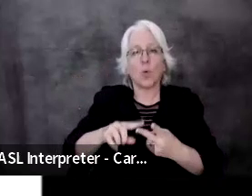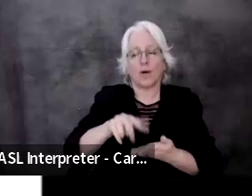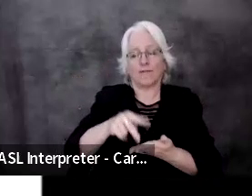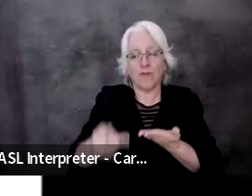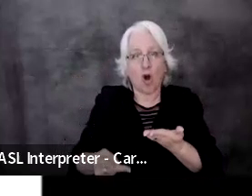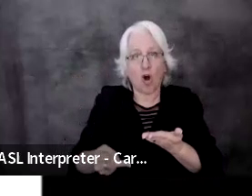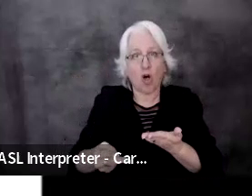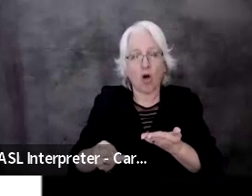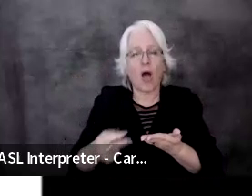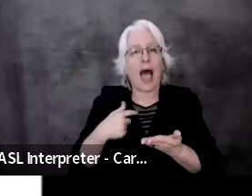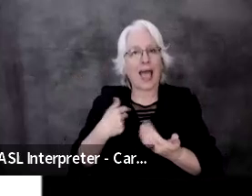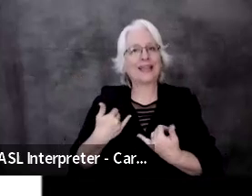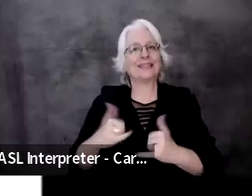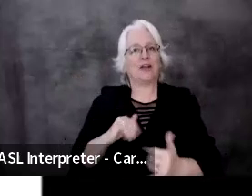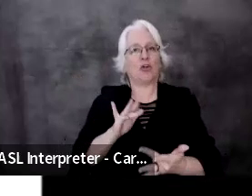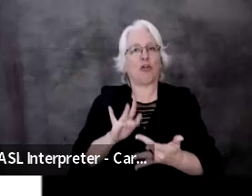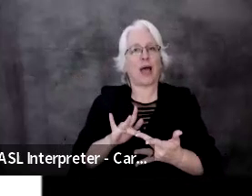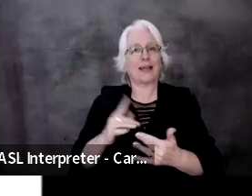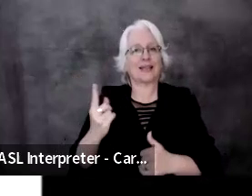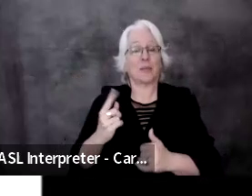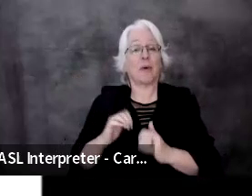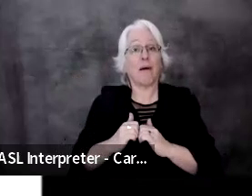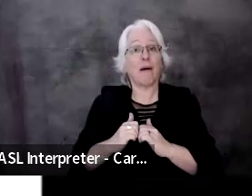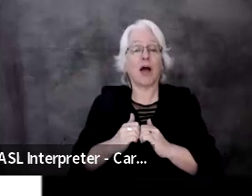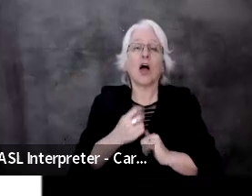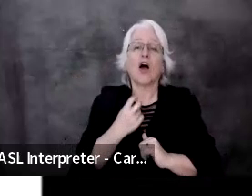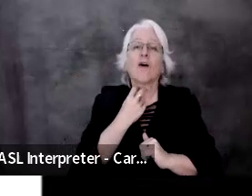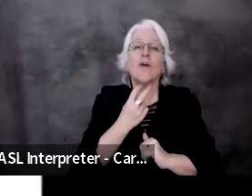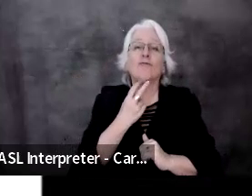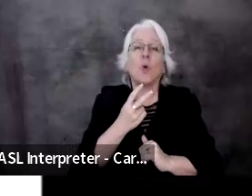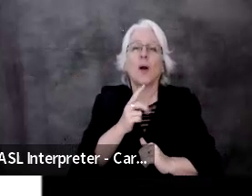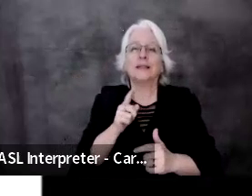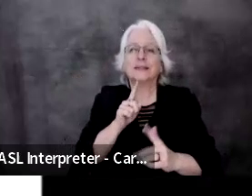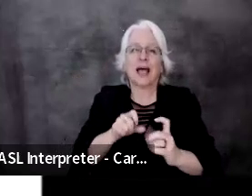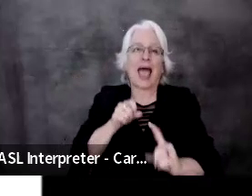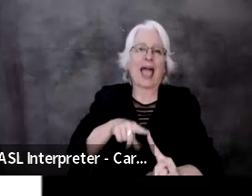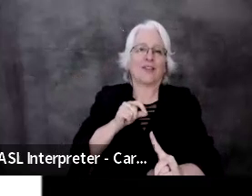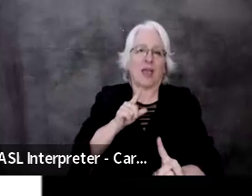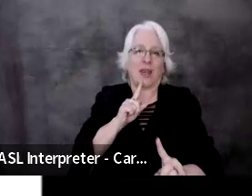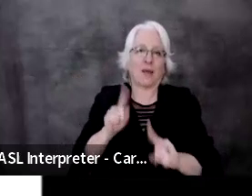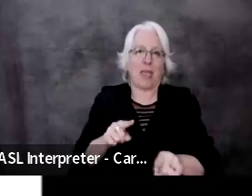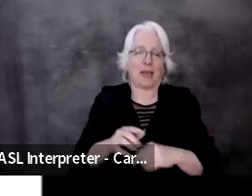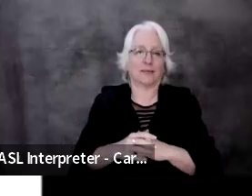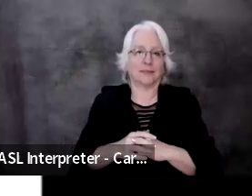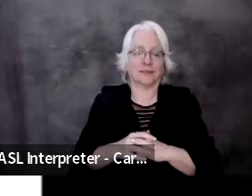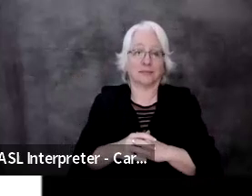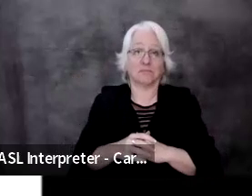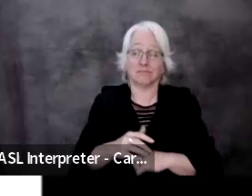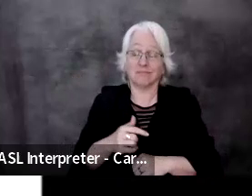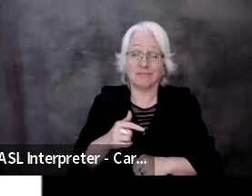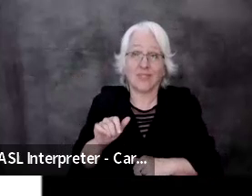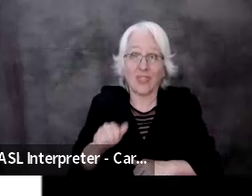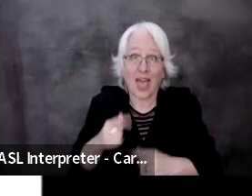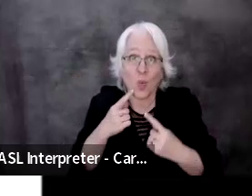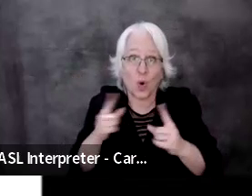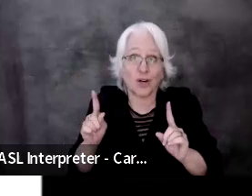to contact someone using voice activated commands. I can personally testify that worked in my